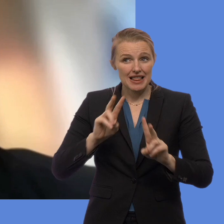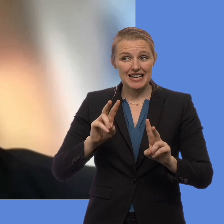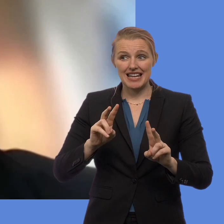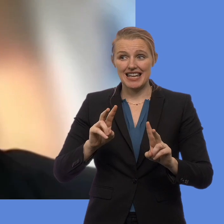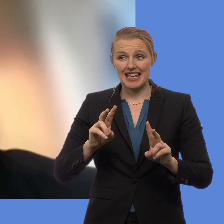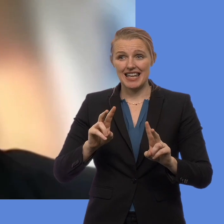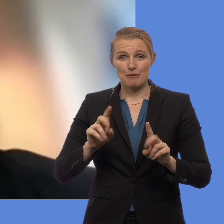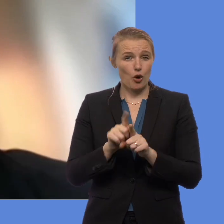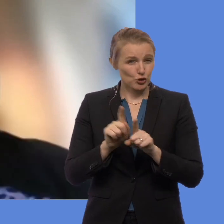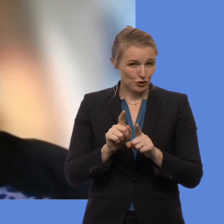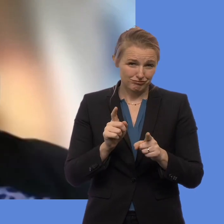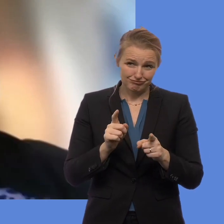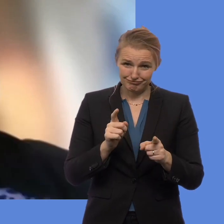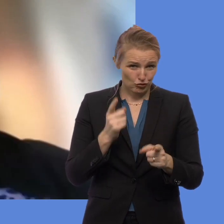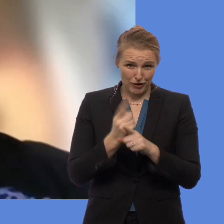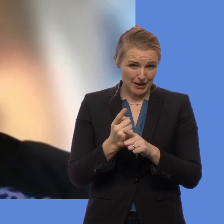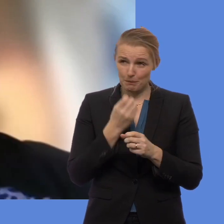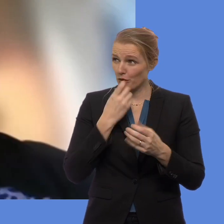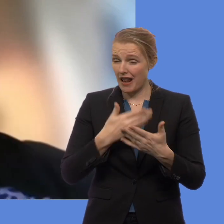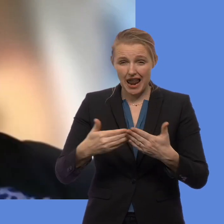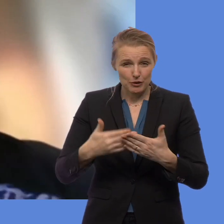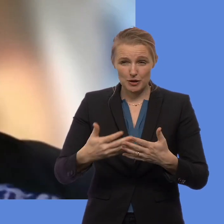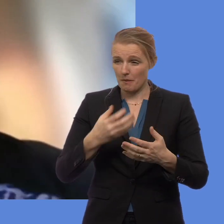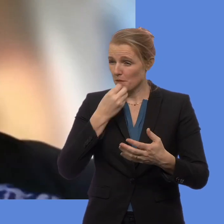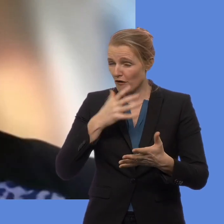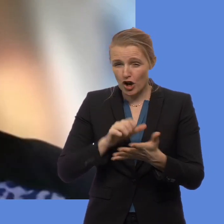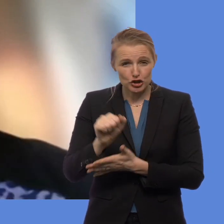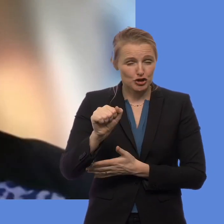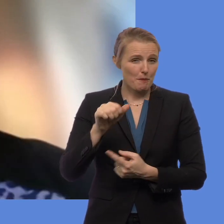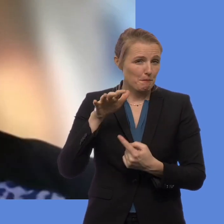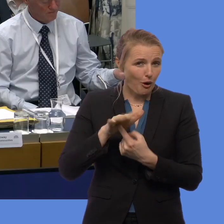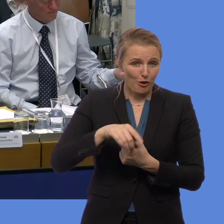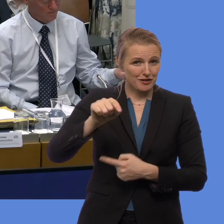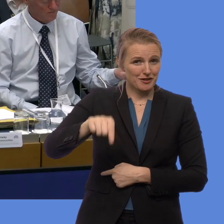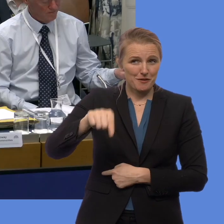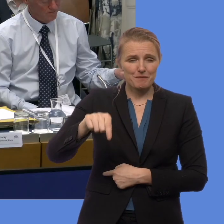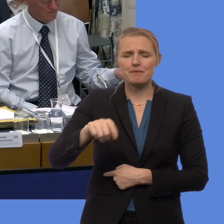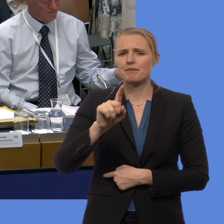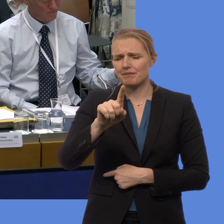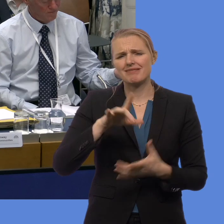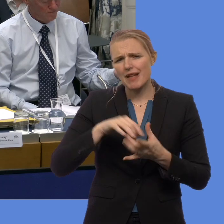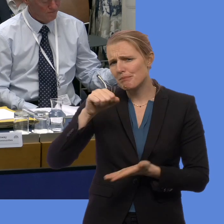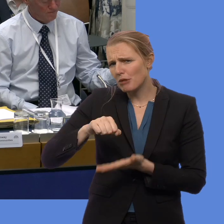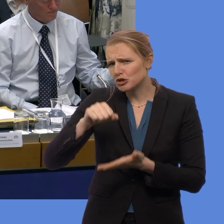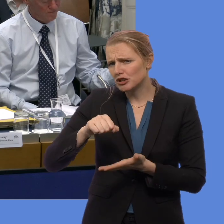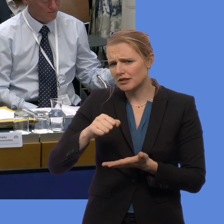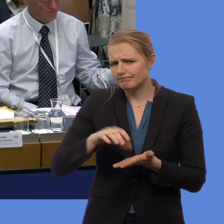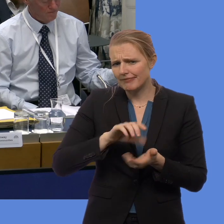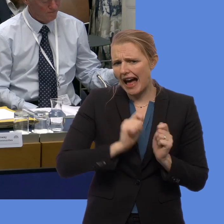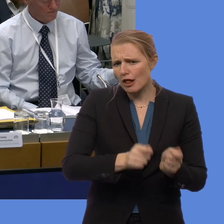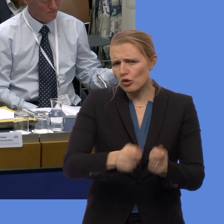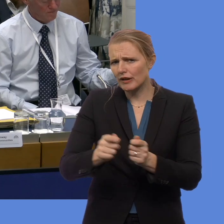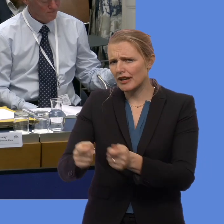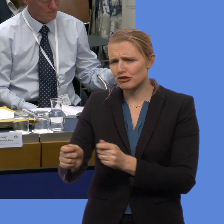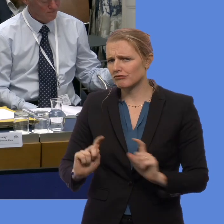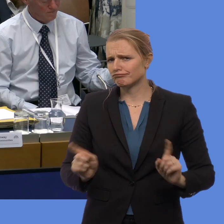a beautiful language and a culture. So I think that's really important. But yeah, just something about the budget going forward that the team